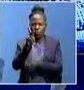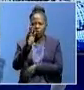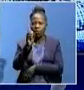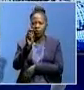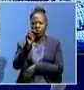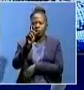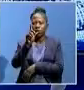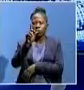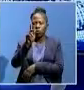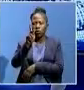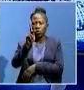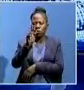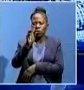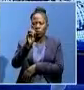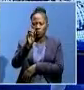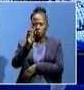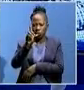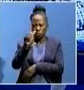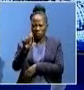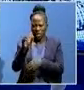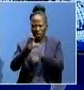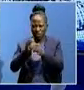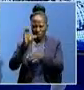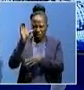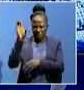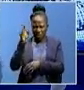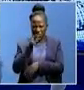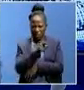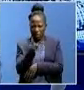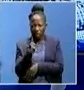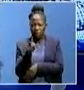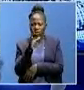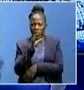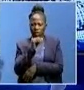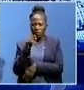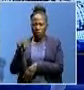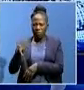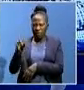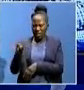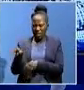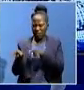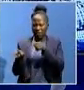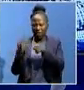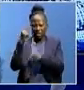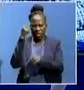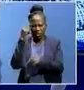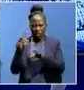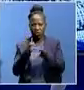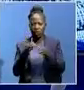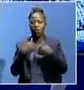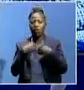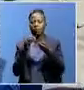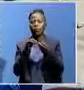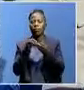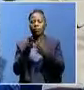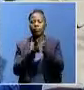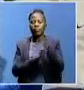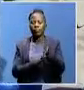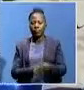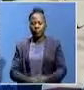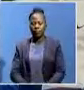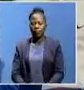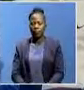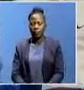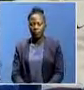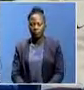Belt. Mr. Kabuswe says the politicization of KCM by the PF government went overboard. More in the following report. At the